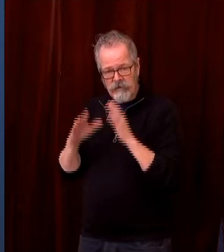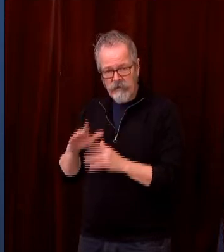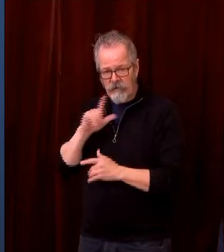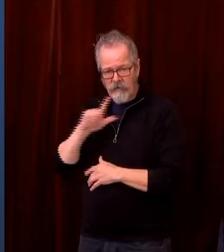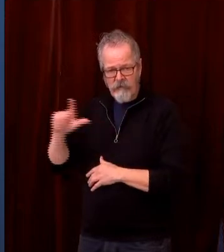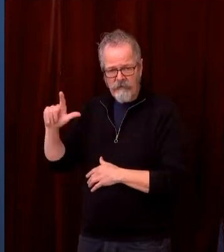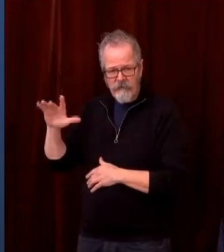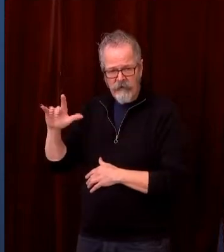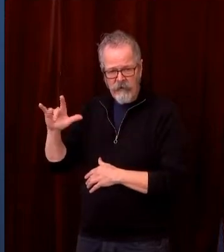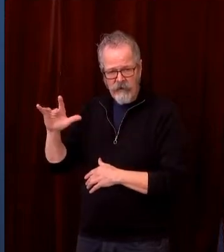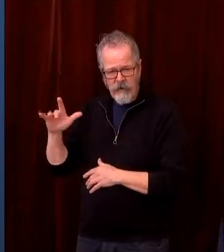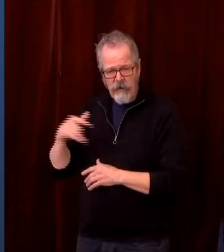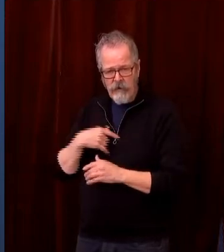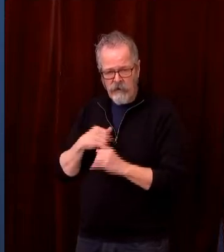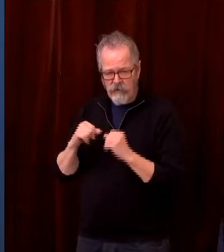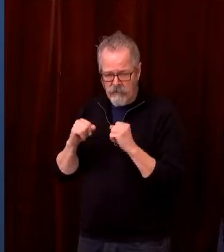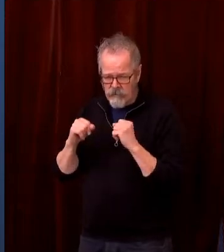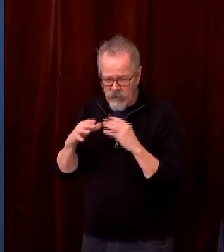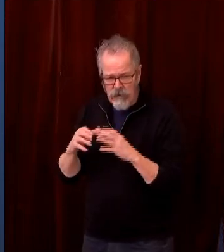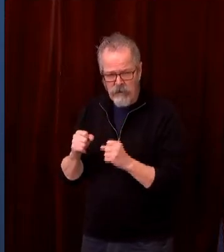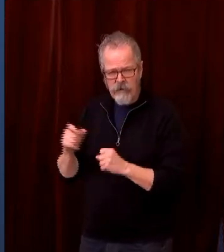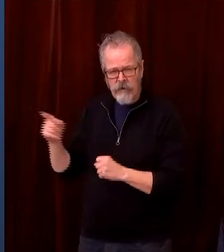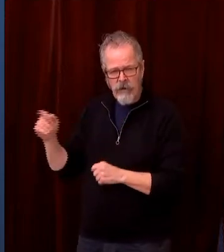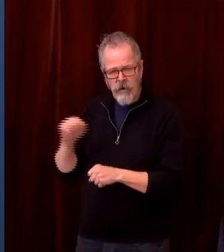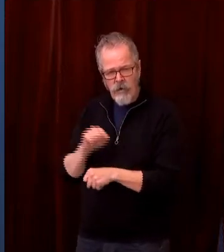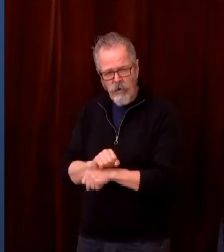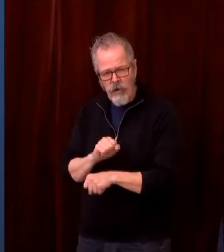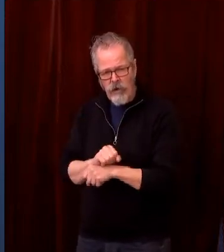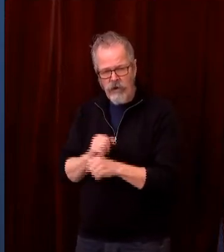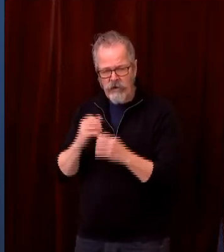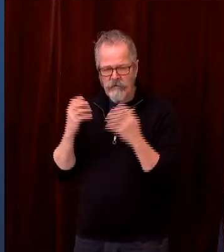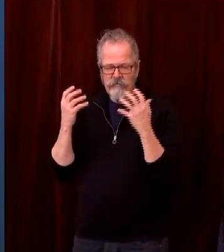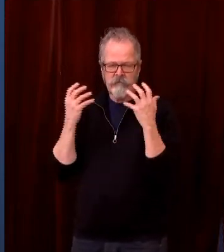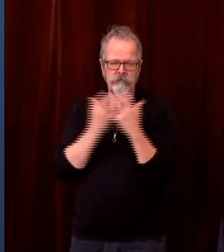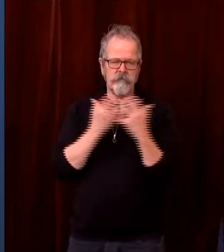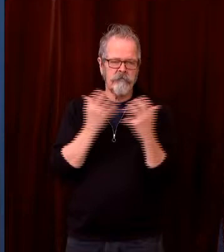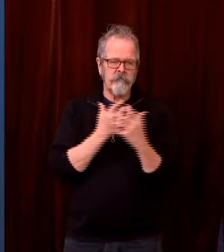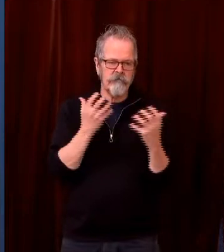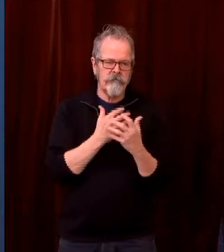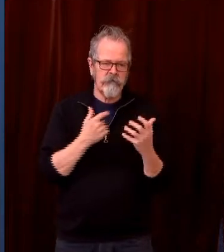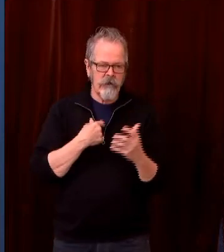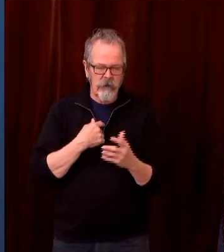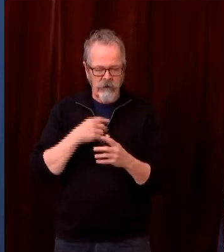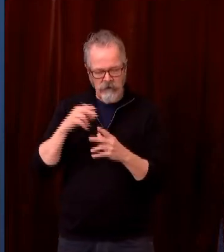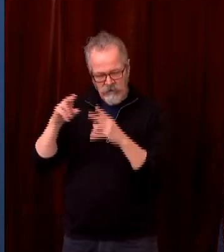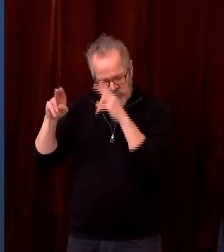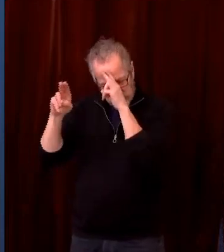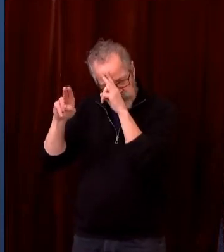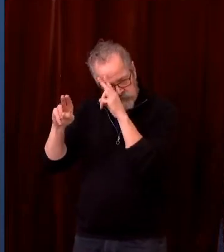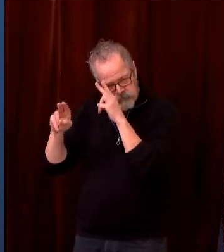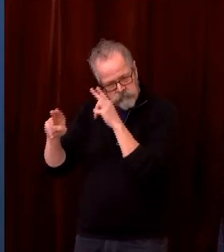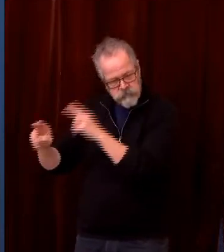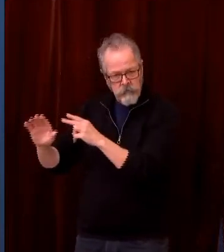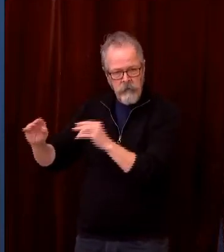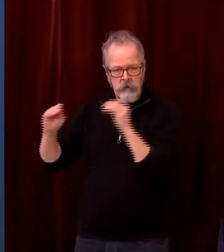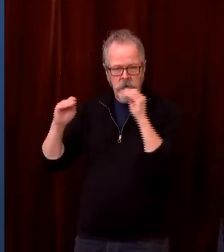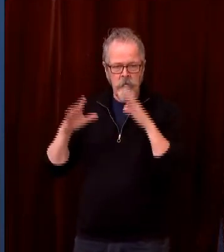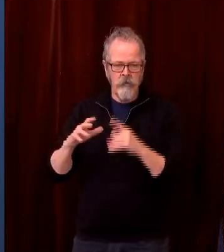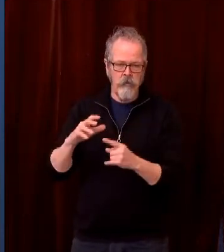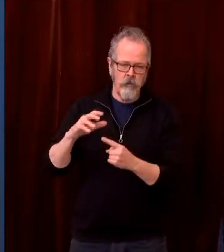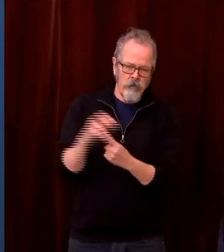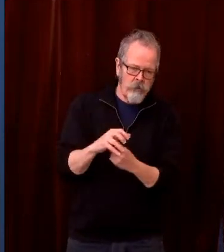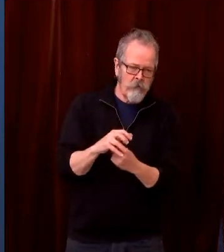She's doing astounding work for him. But the reality is, if you give her that vaccine,